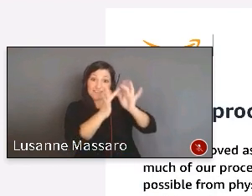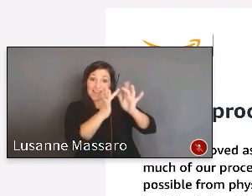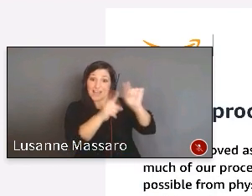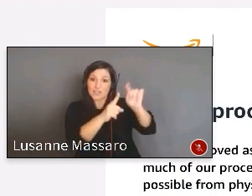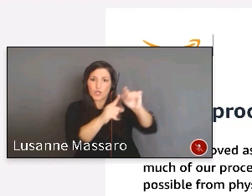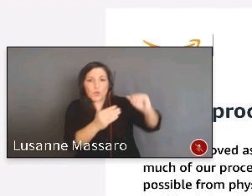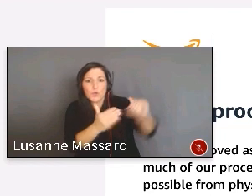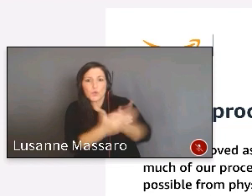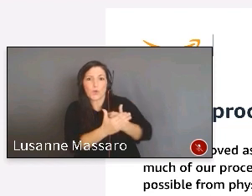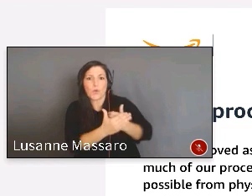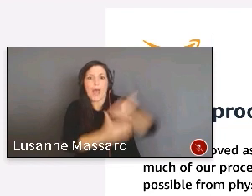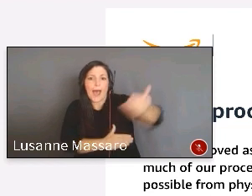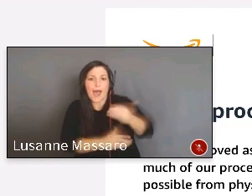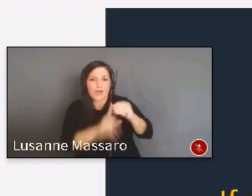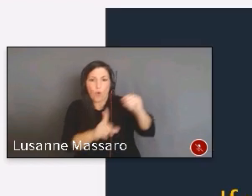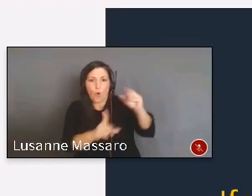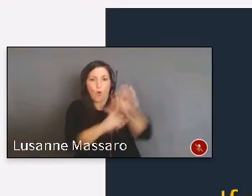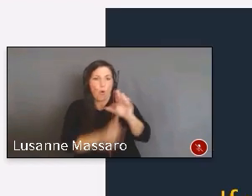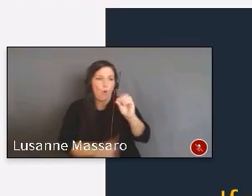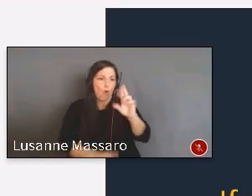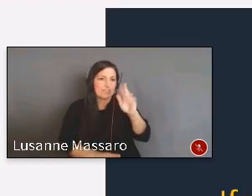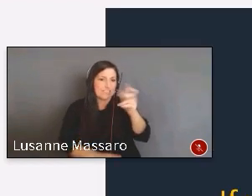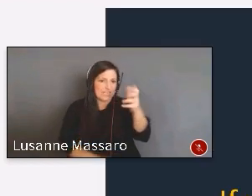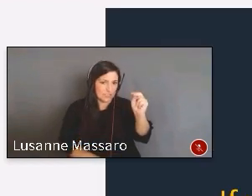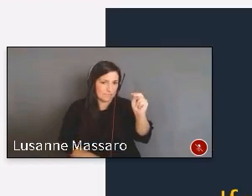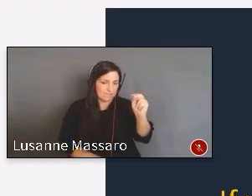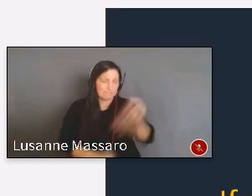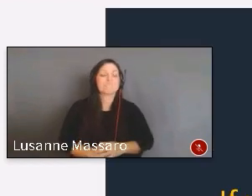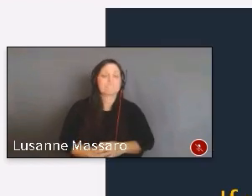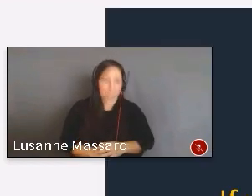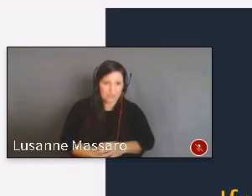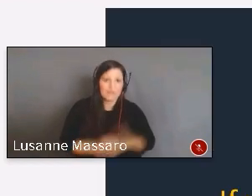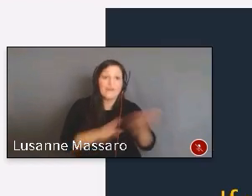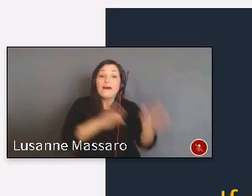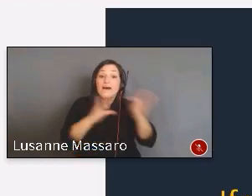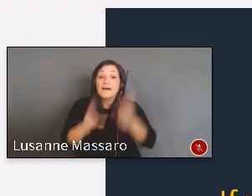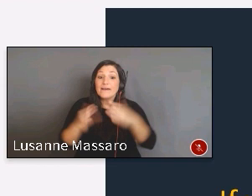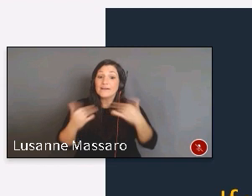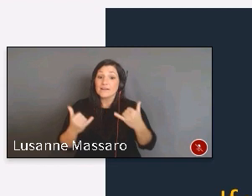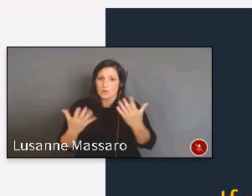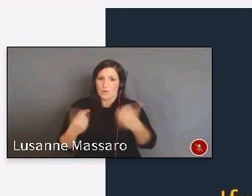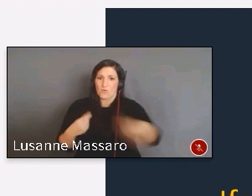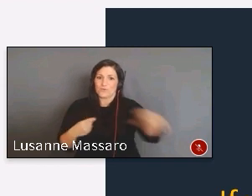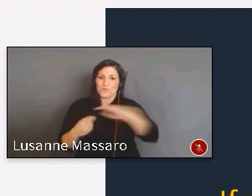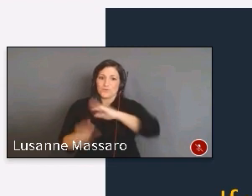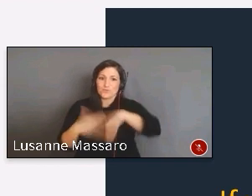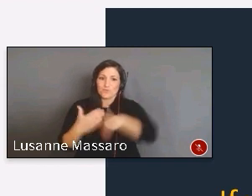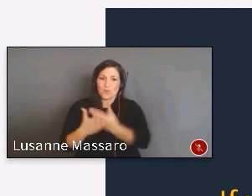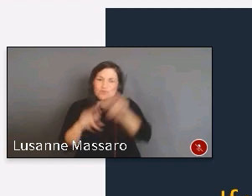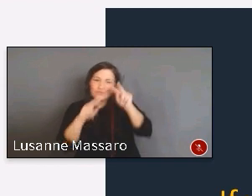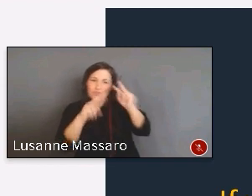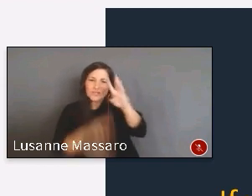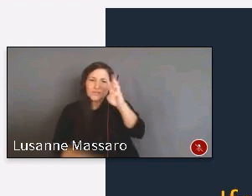day. All right. Let's go to the next slide. Okay. So we want to make sure that you guys go to the website.